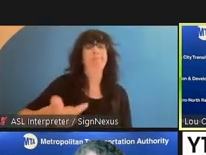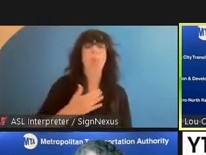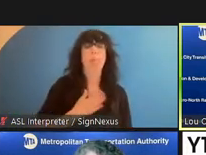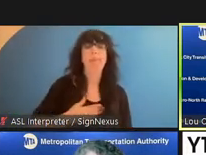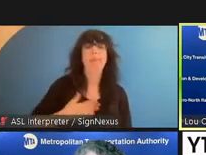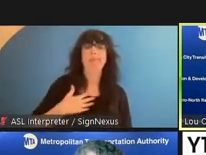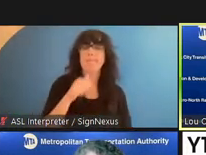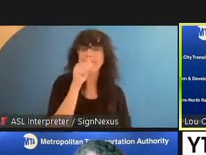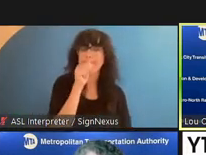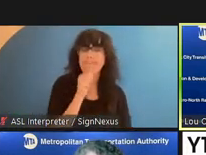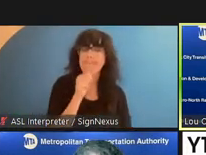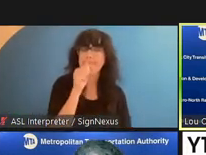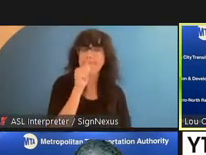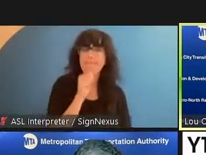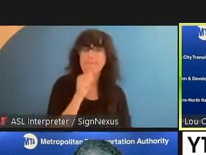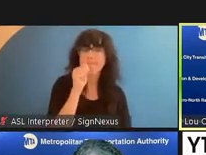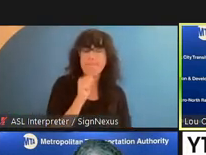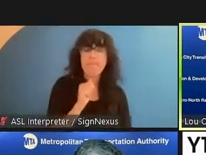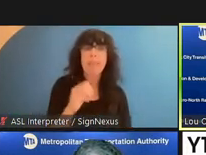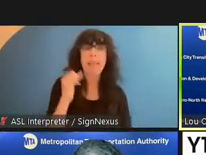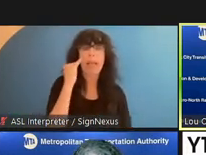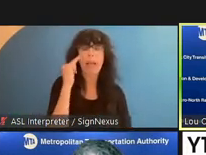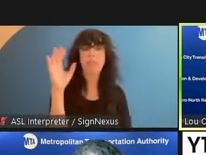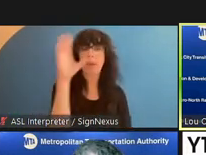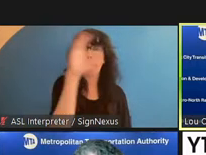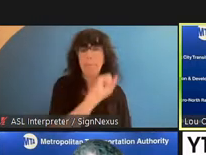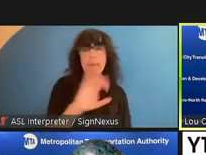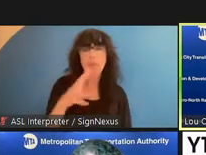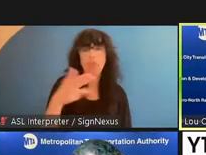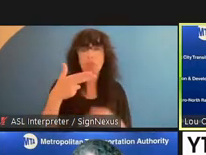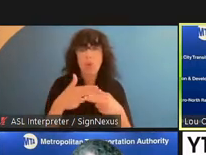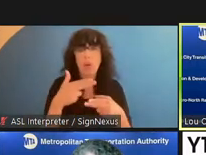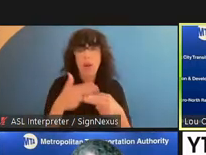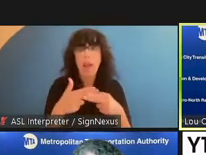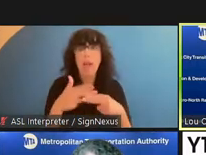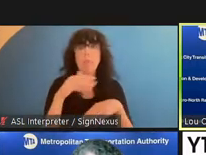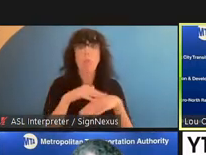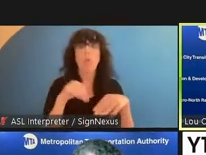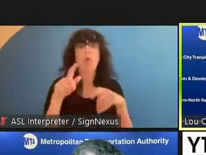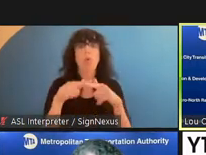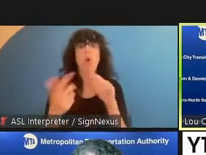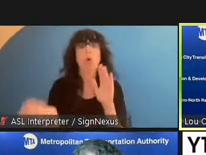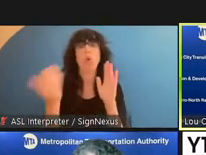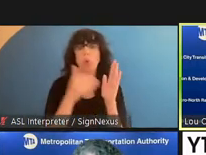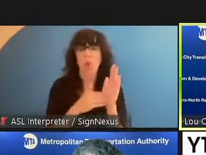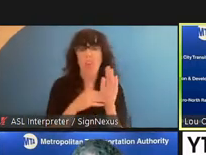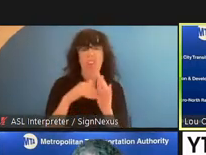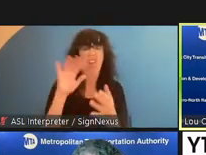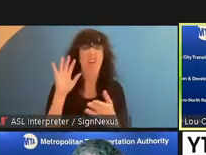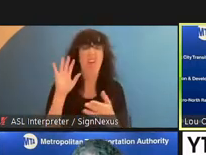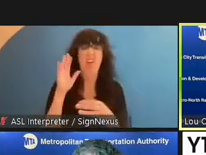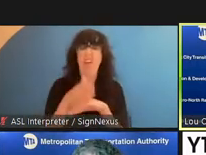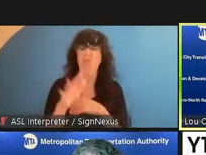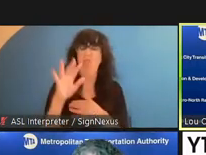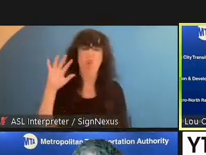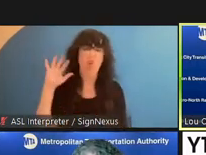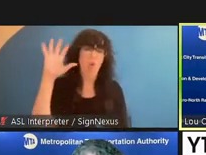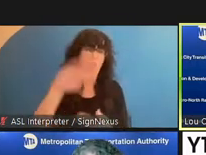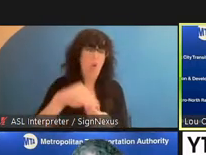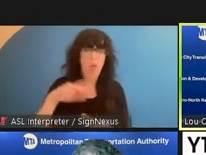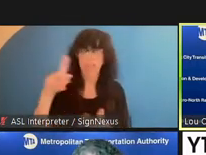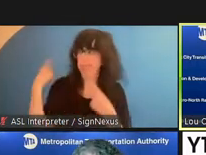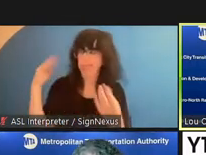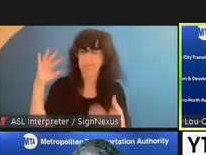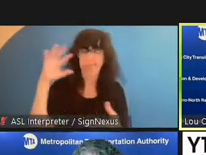then in the event you miss your name being called we will call you again after all other speakers and attendance have been called the first